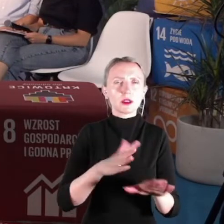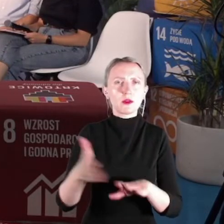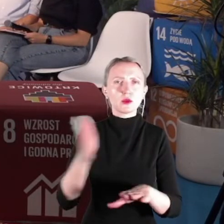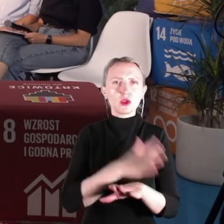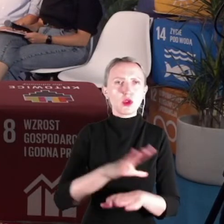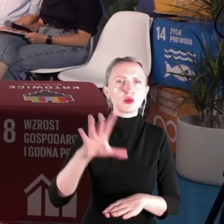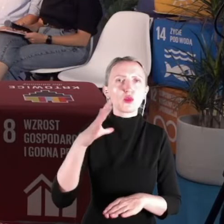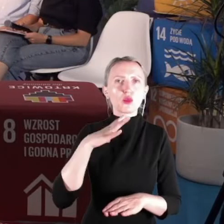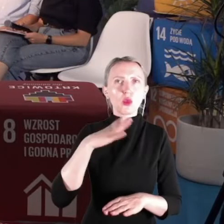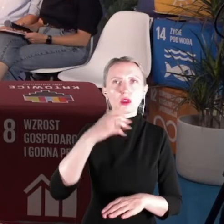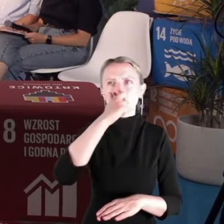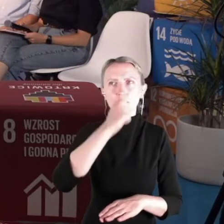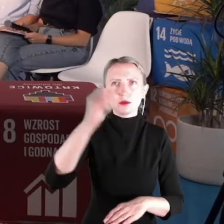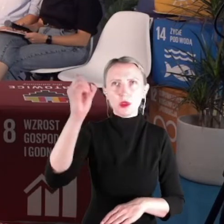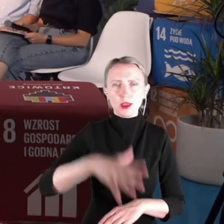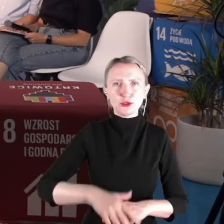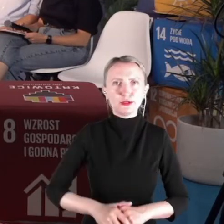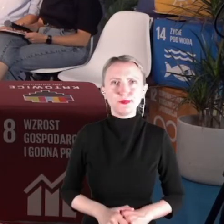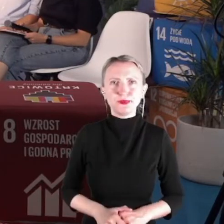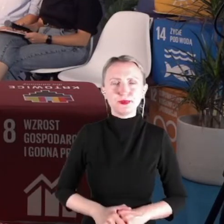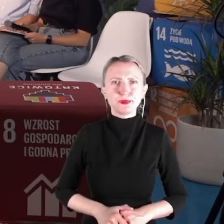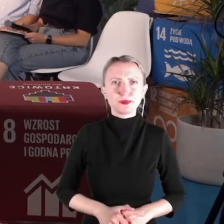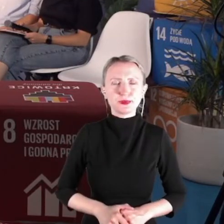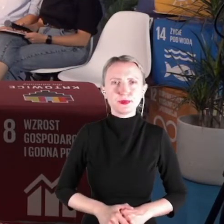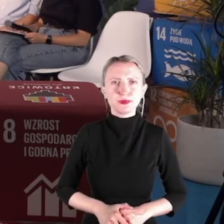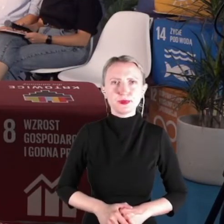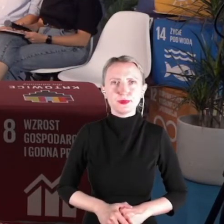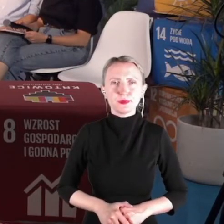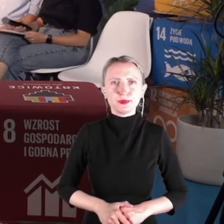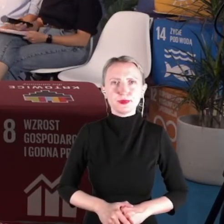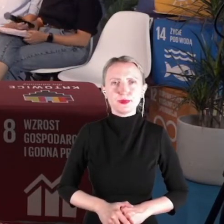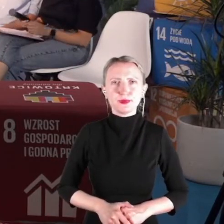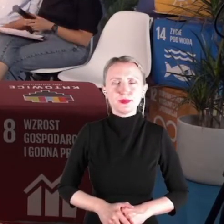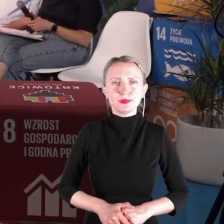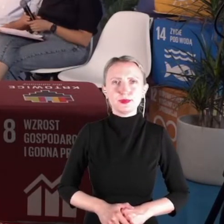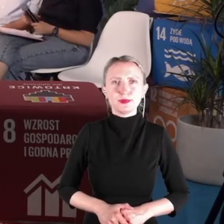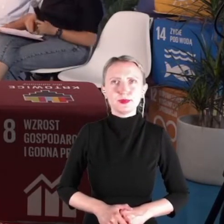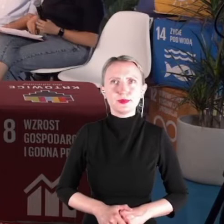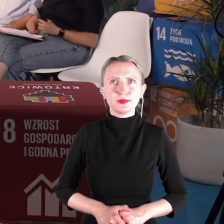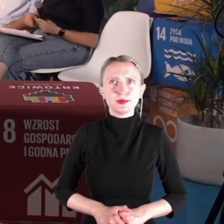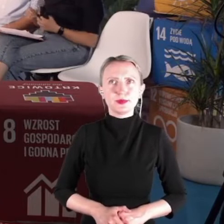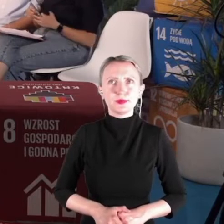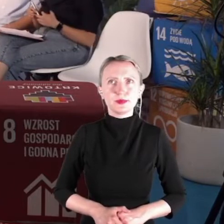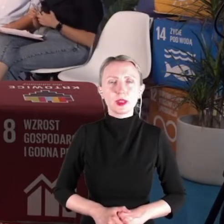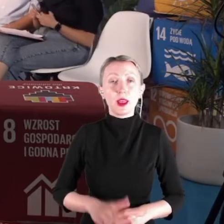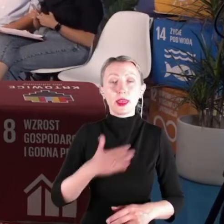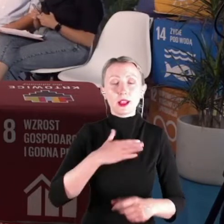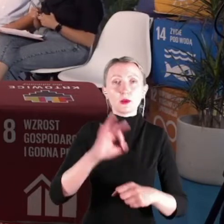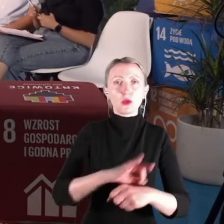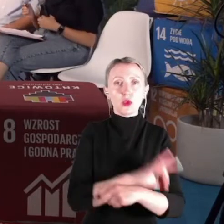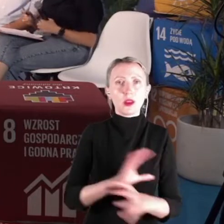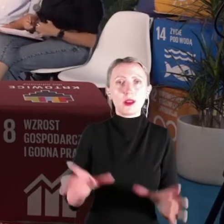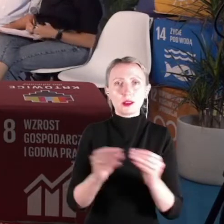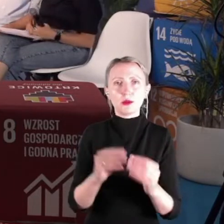we've created an independent community center for experimental education, the Taller Tropical. In 2018, we built a prototype combining a